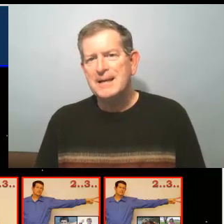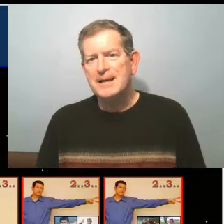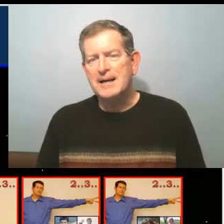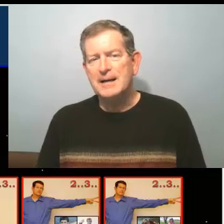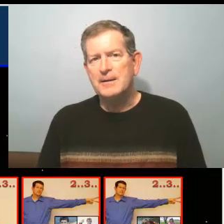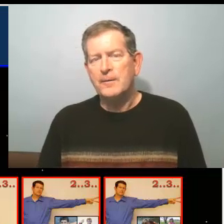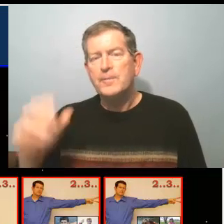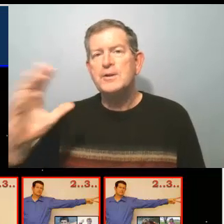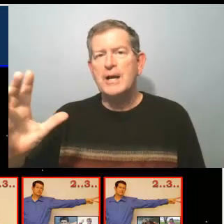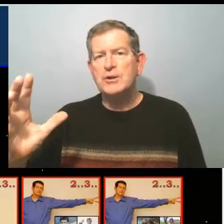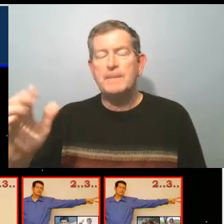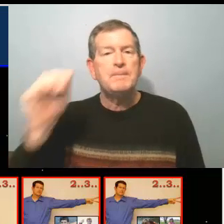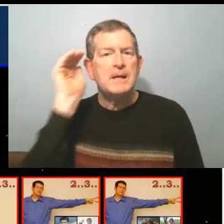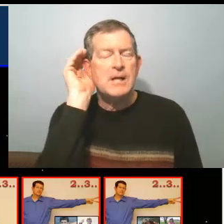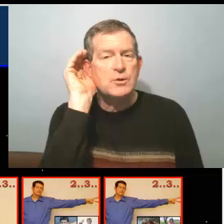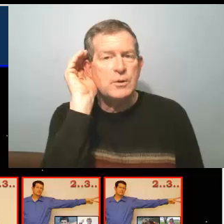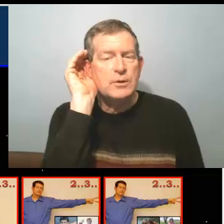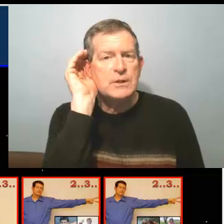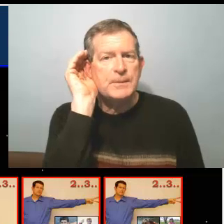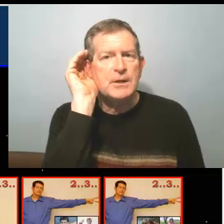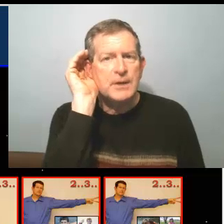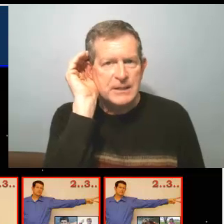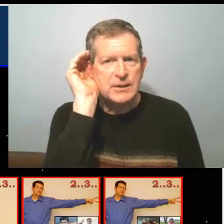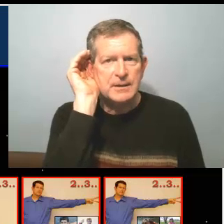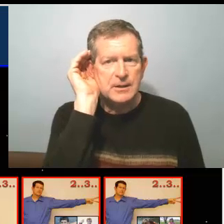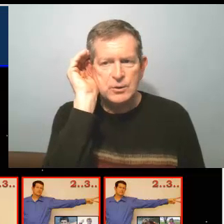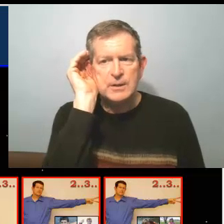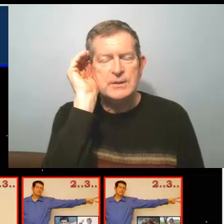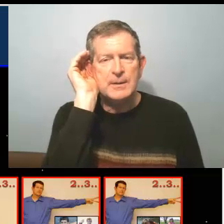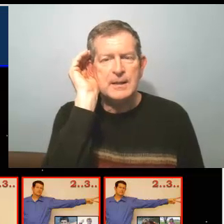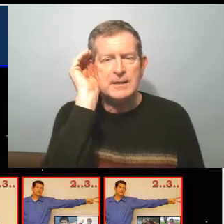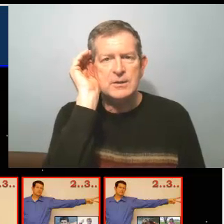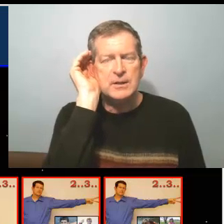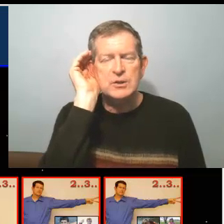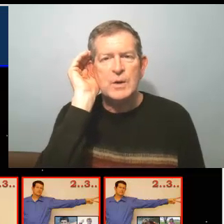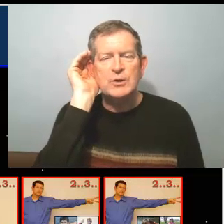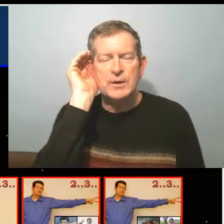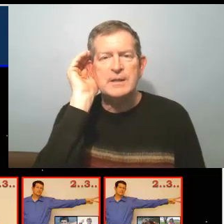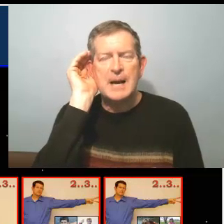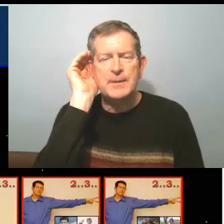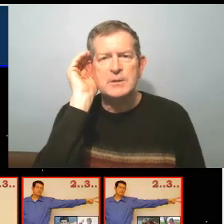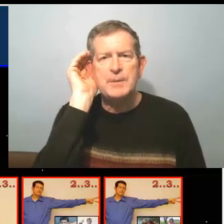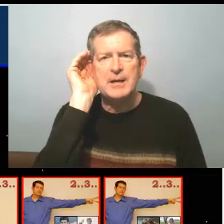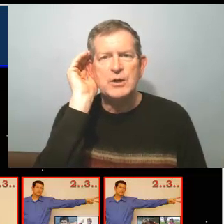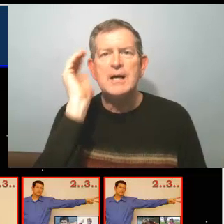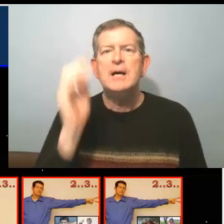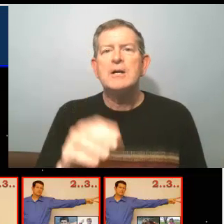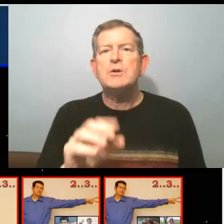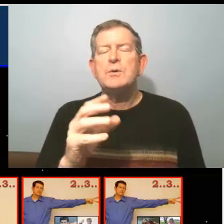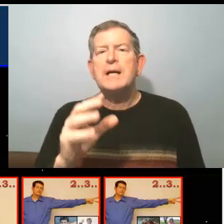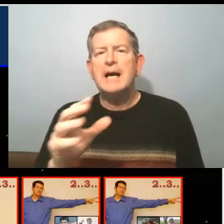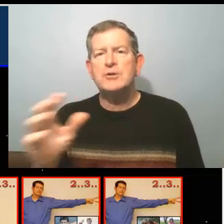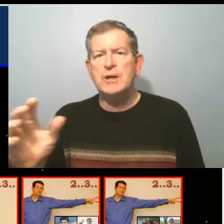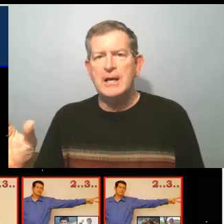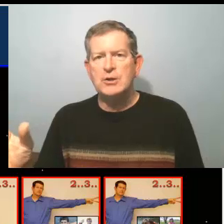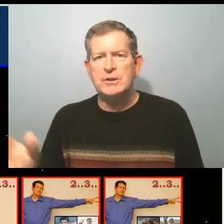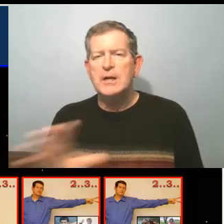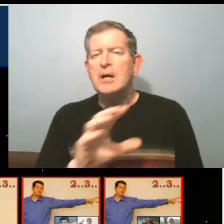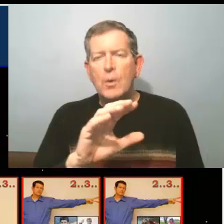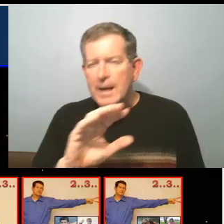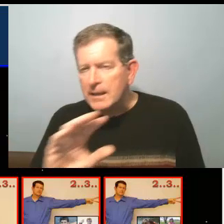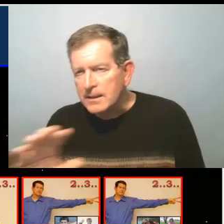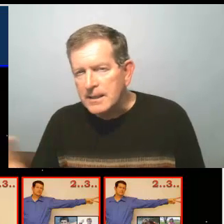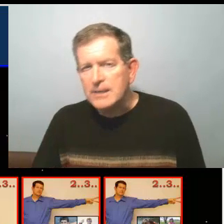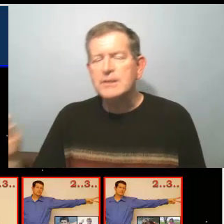The first section tells you simply to listen, as you can see by the instruction at the top of this page, to the